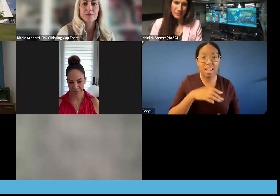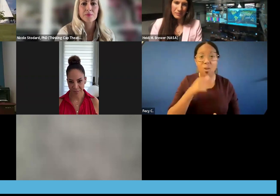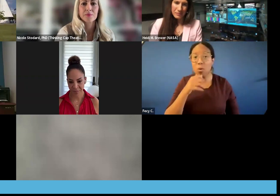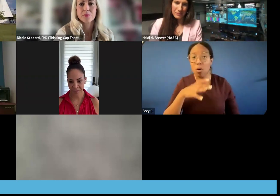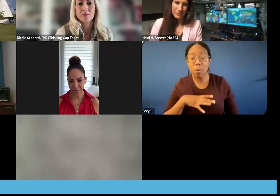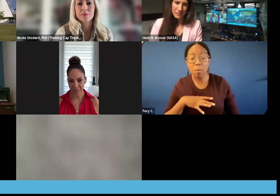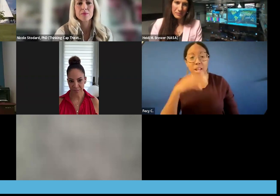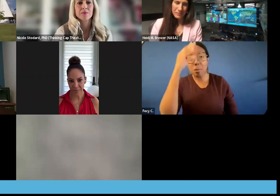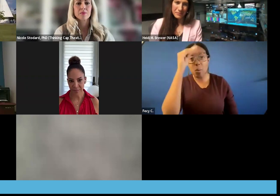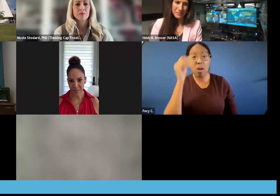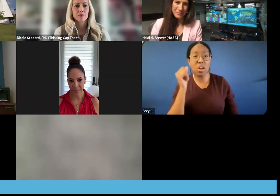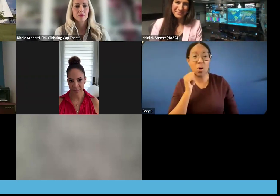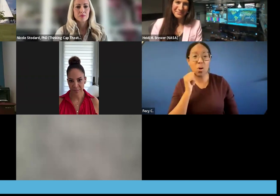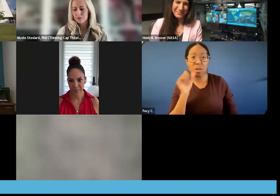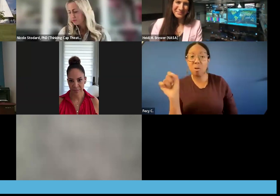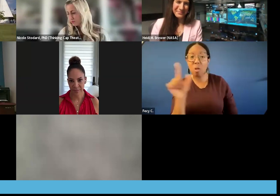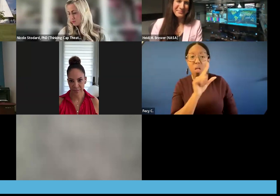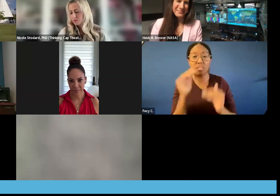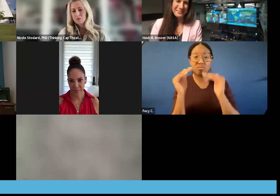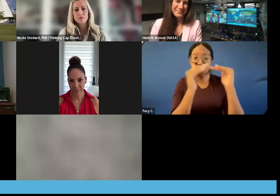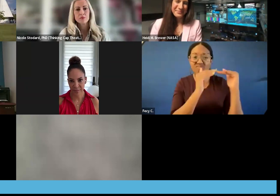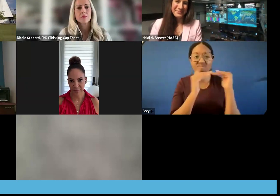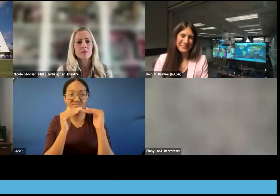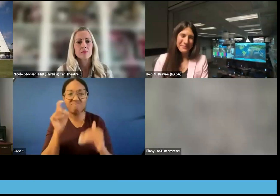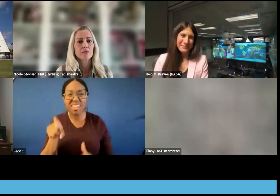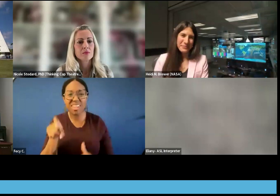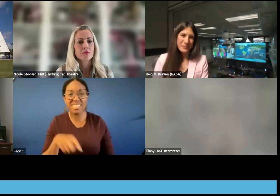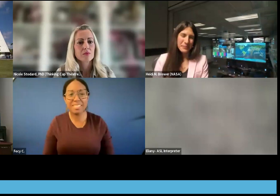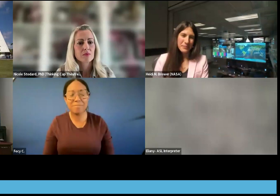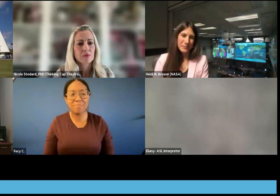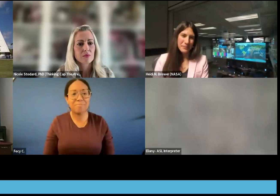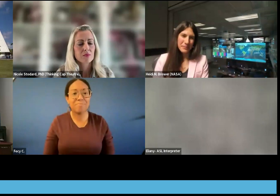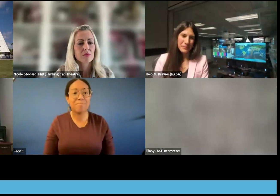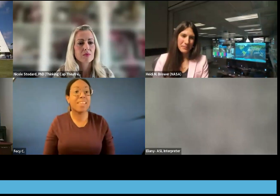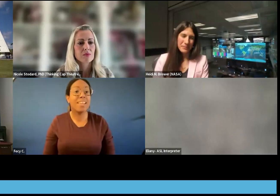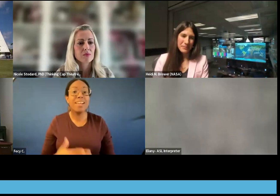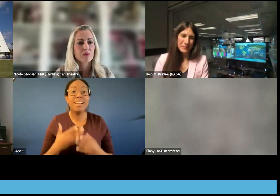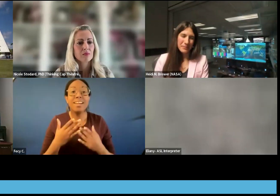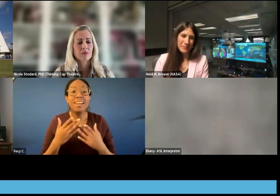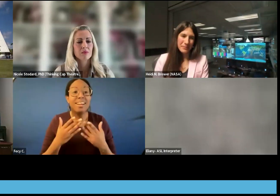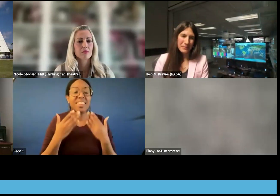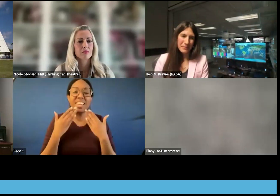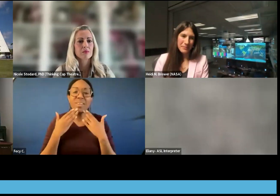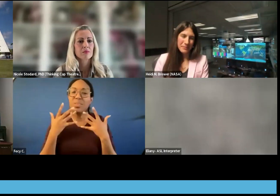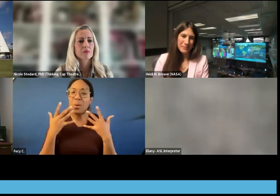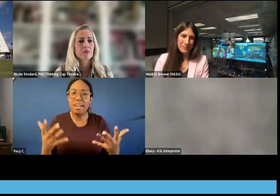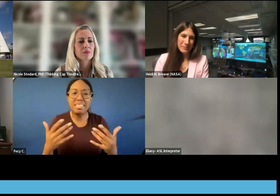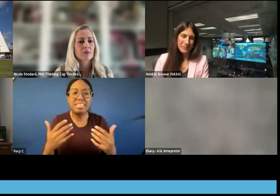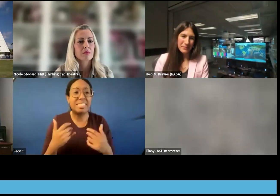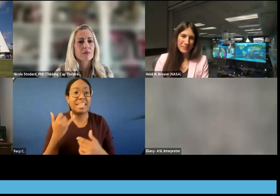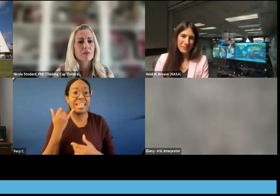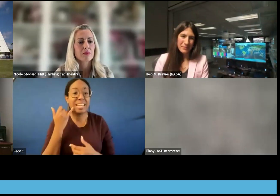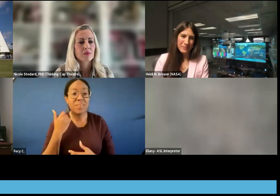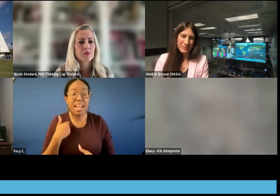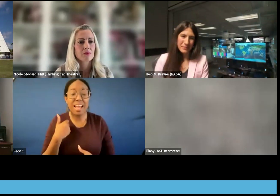Great. Thank you, Nicole. Moving on to the next question. Again, if anybody has any questions or something prompts